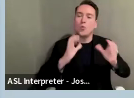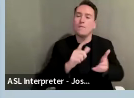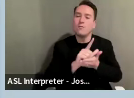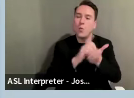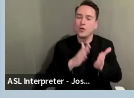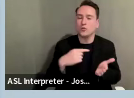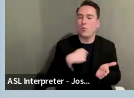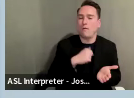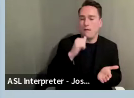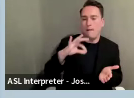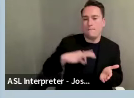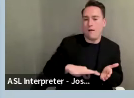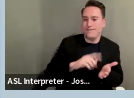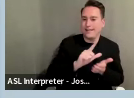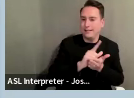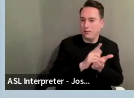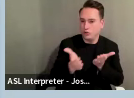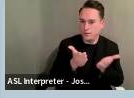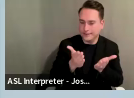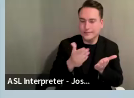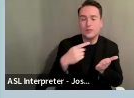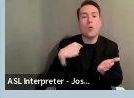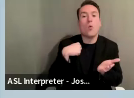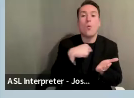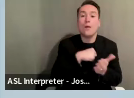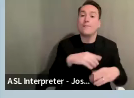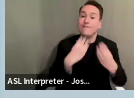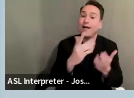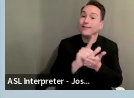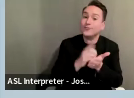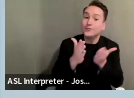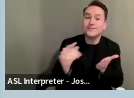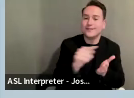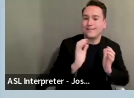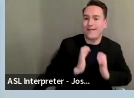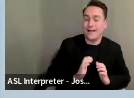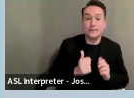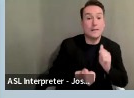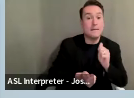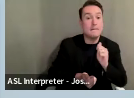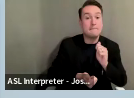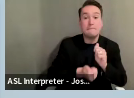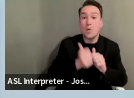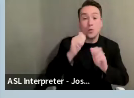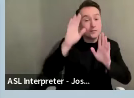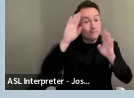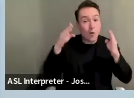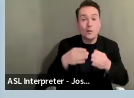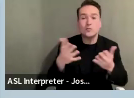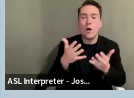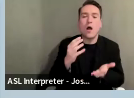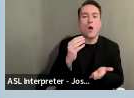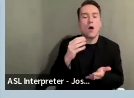a legal service, and we provide legal services to our clients, which mostly concern home